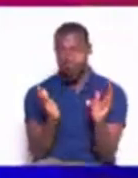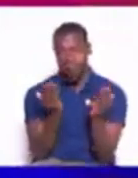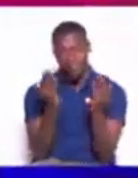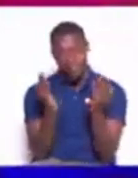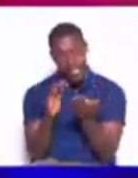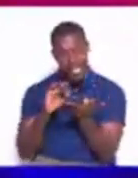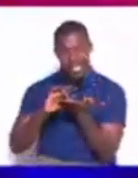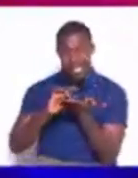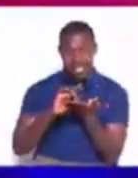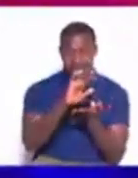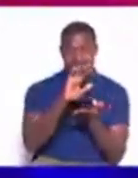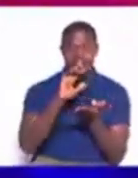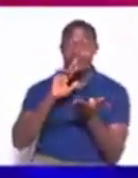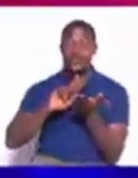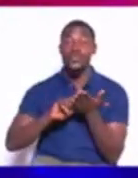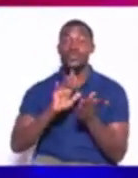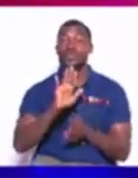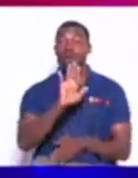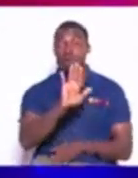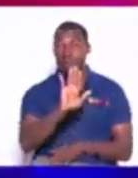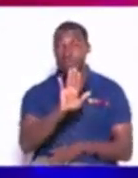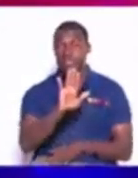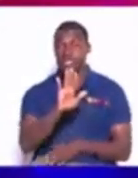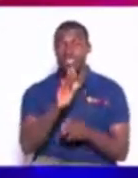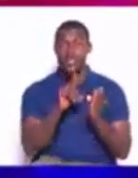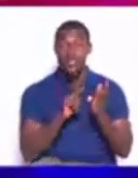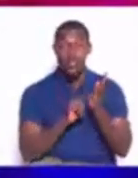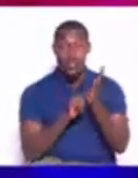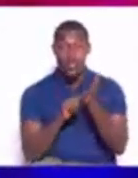Send in a report to us. Show us